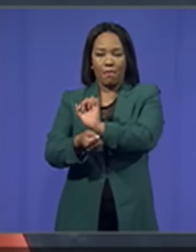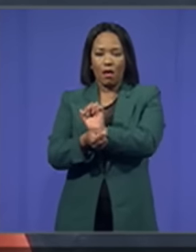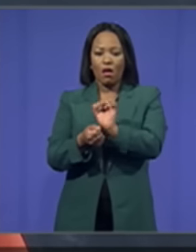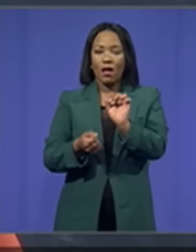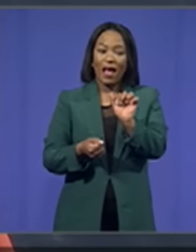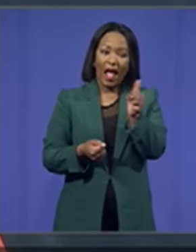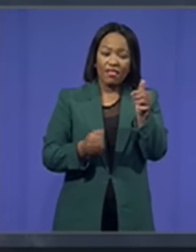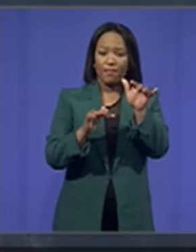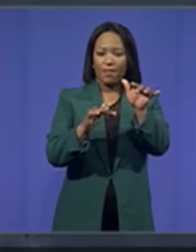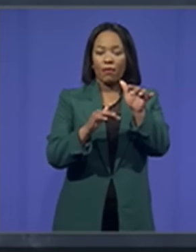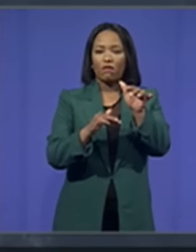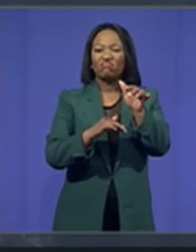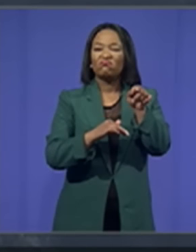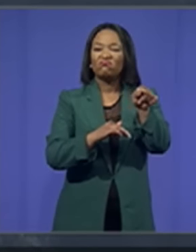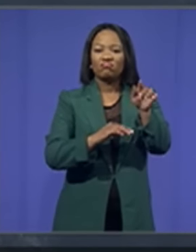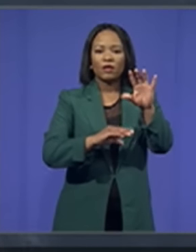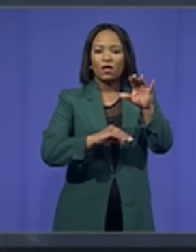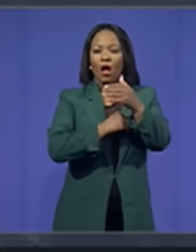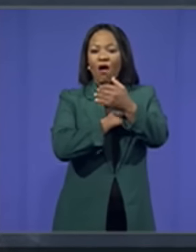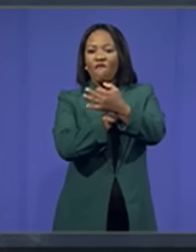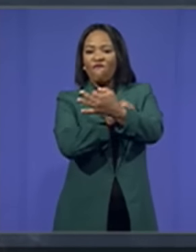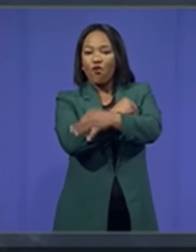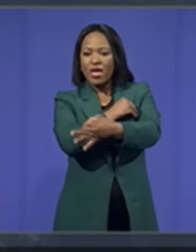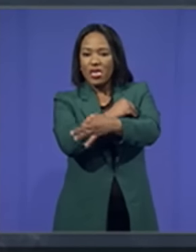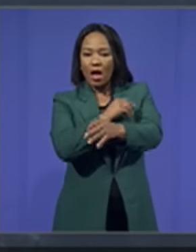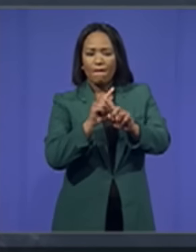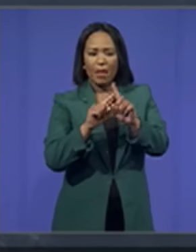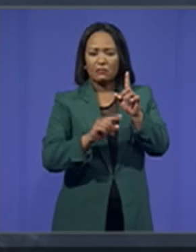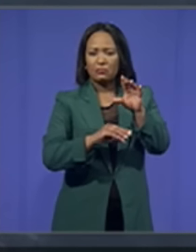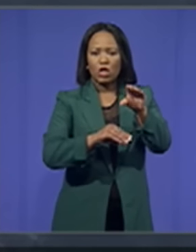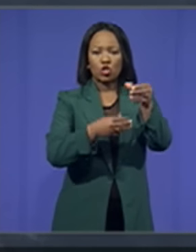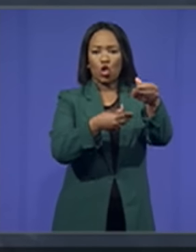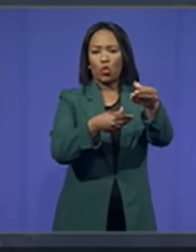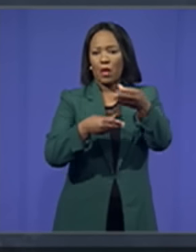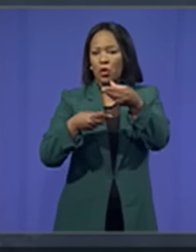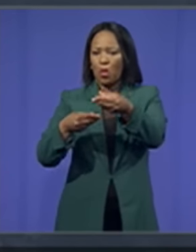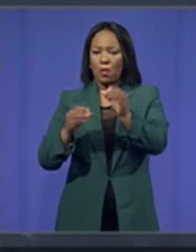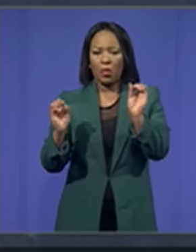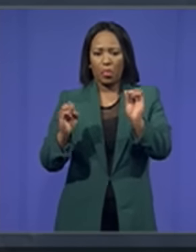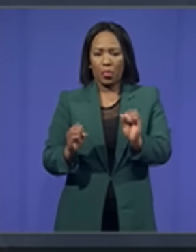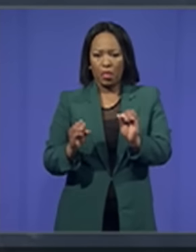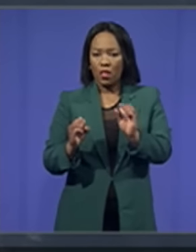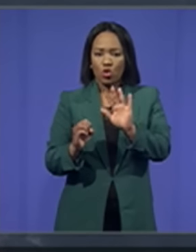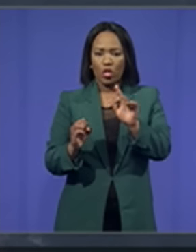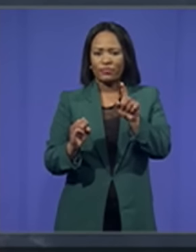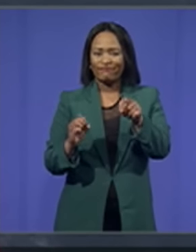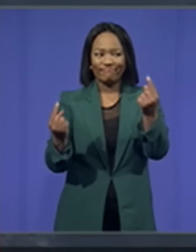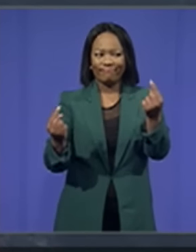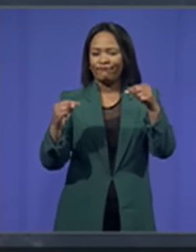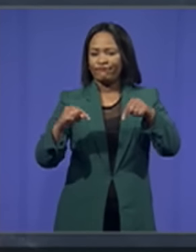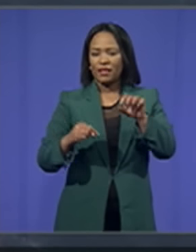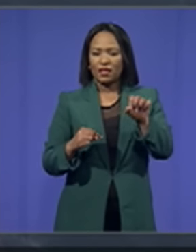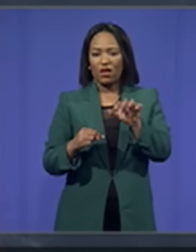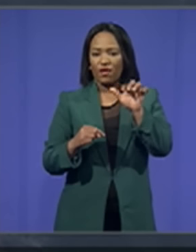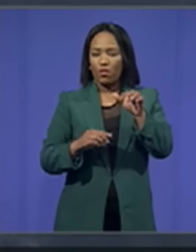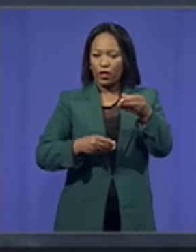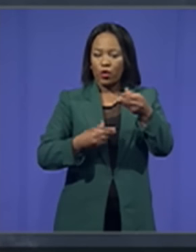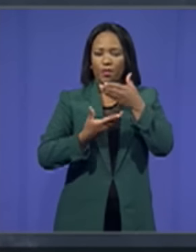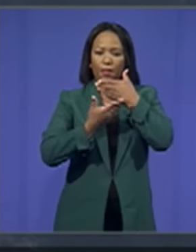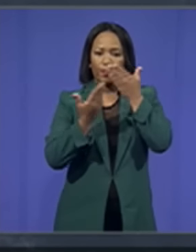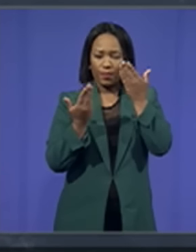ba sena mangolo a ba loketseng hore ba be teng ka hare ho naha ena ya Afrika Borwa. Tsatsing lena re bone